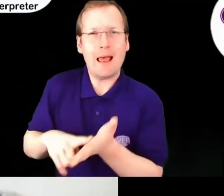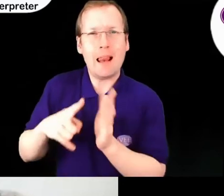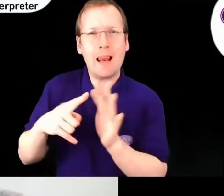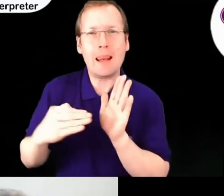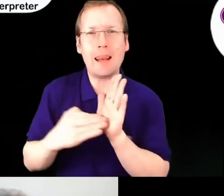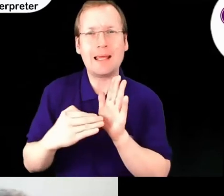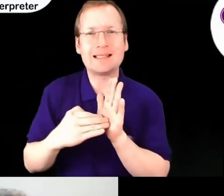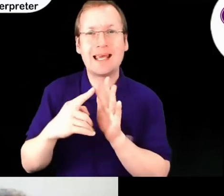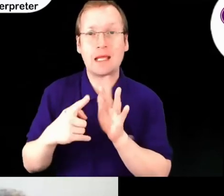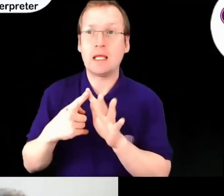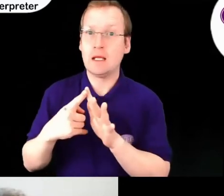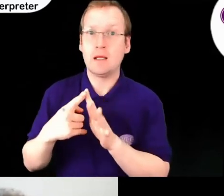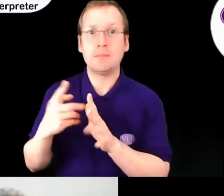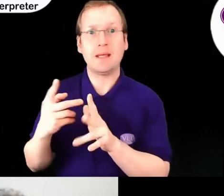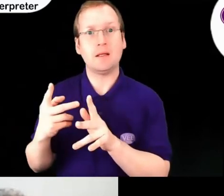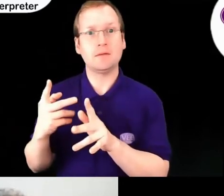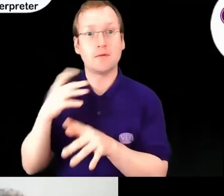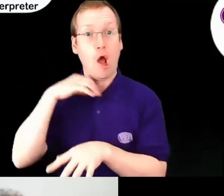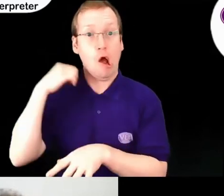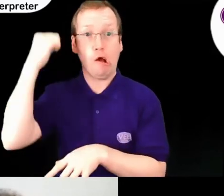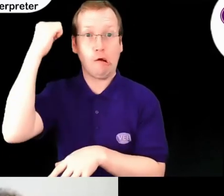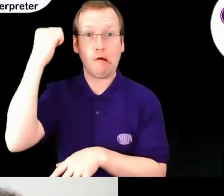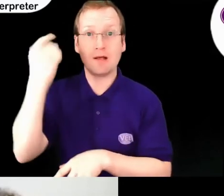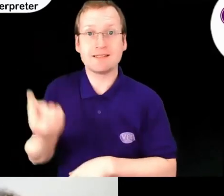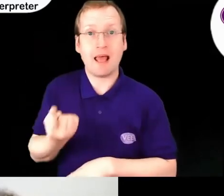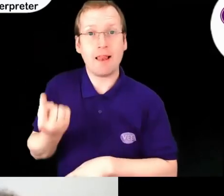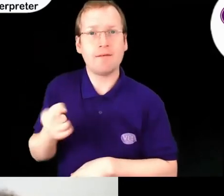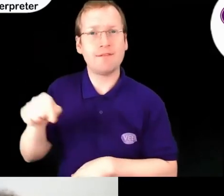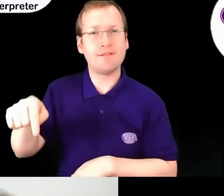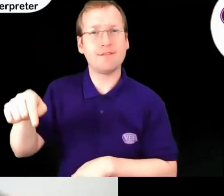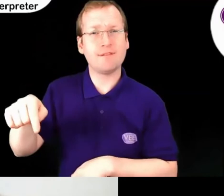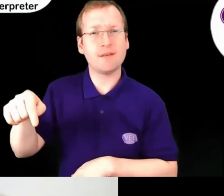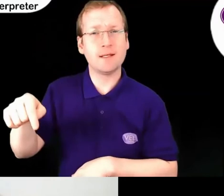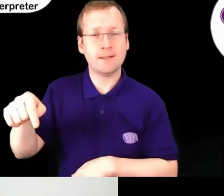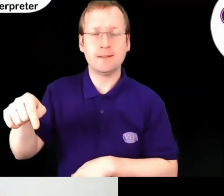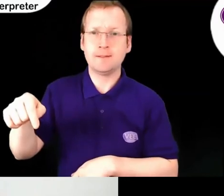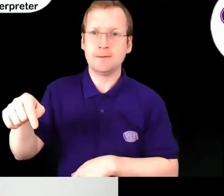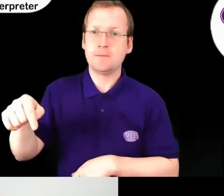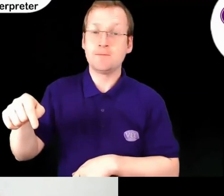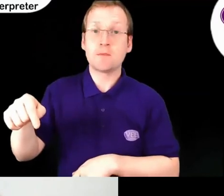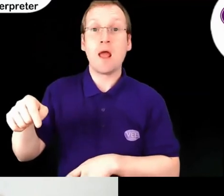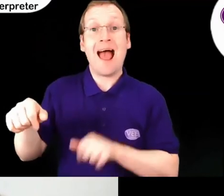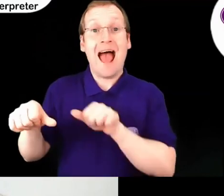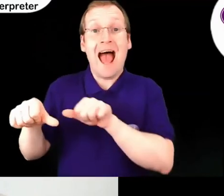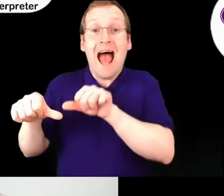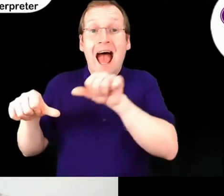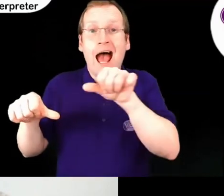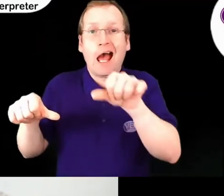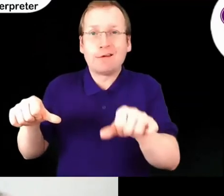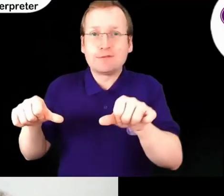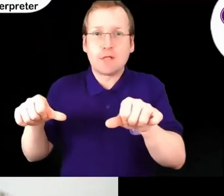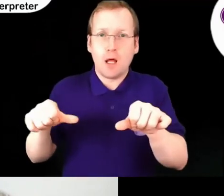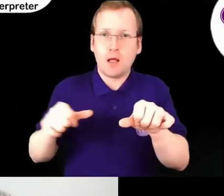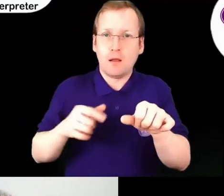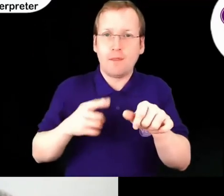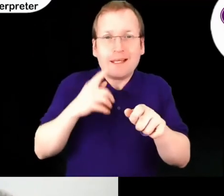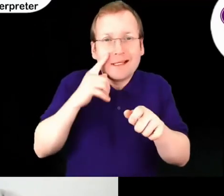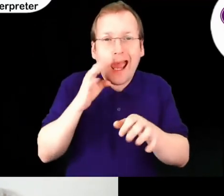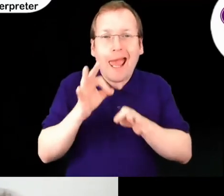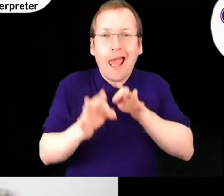who had committed suicide. She hung herself. And in the inquest that followed her death, one of her